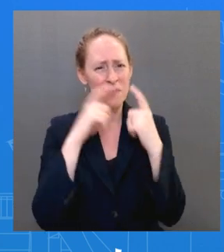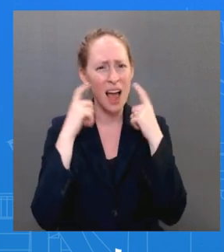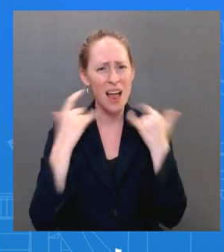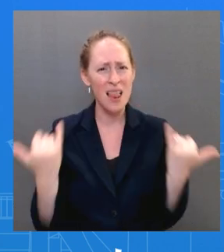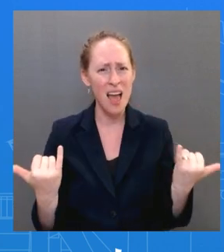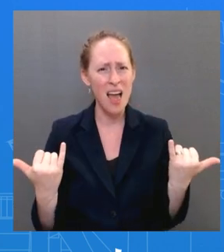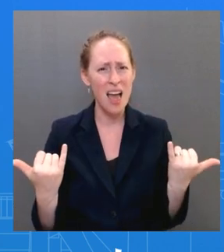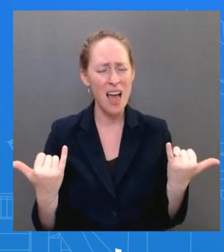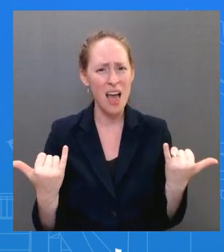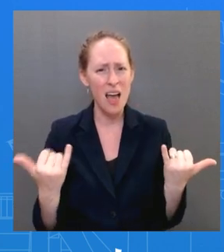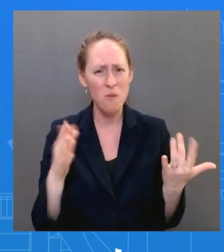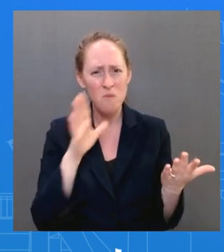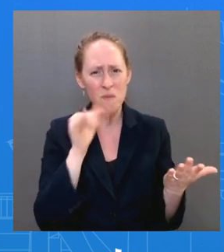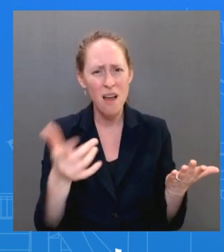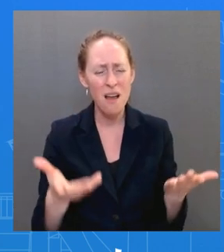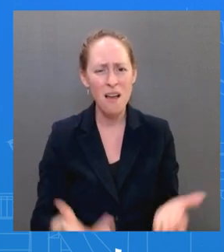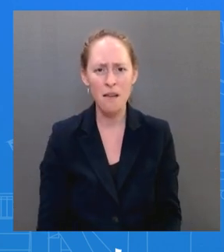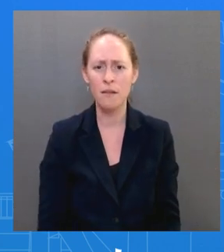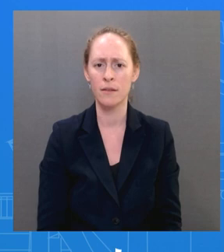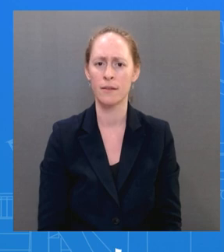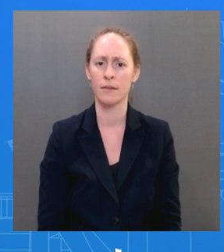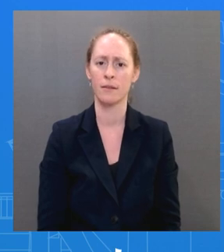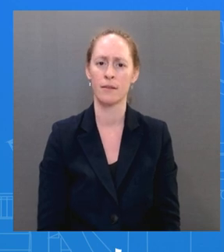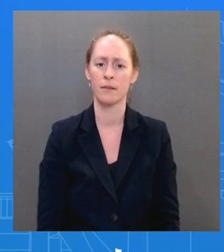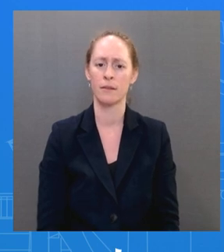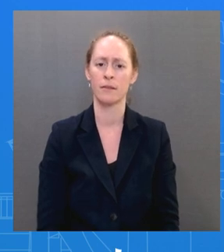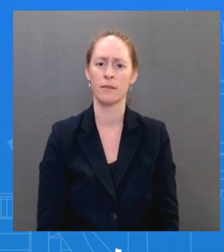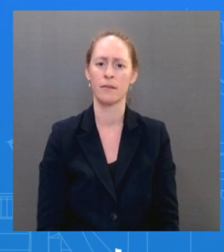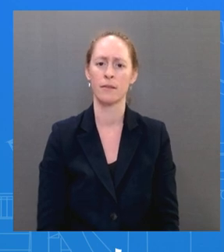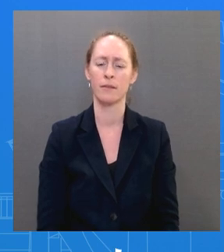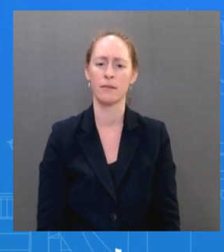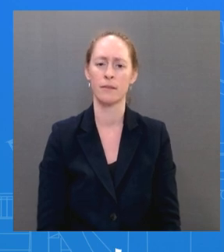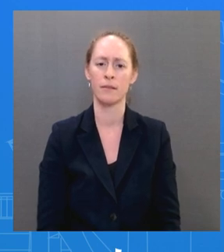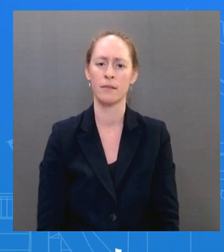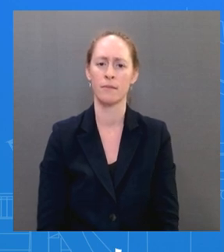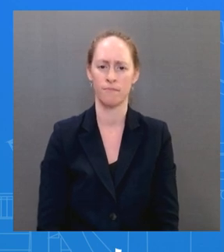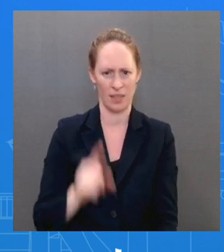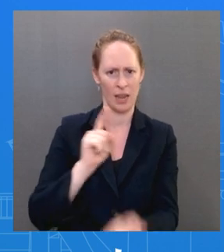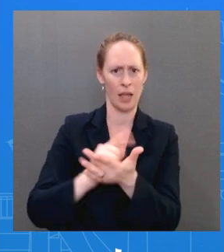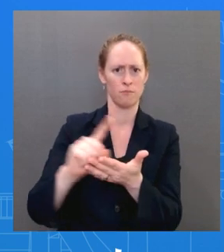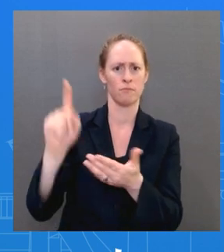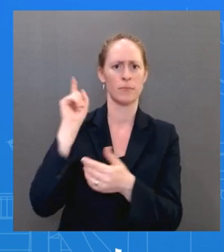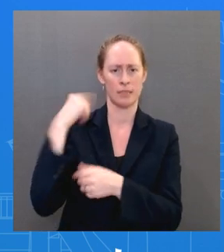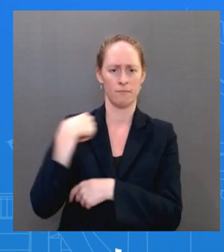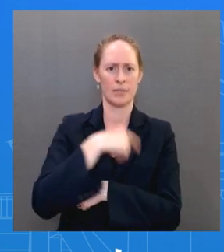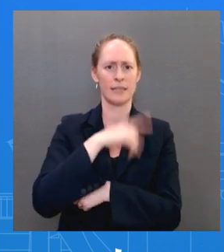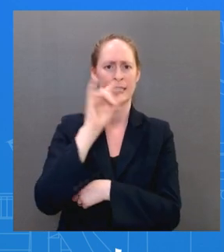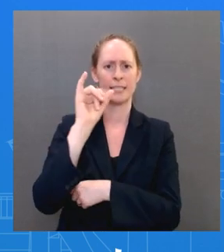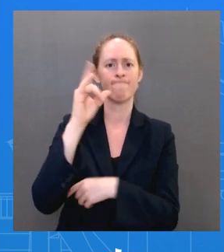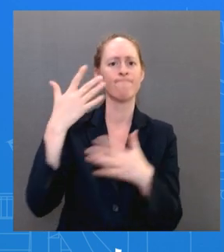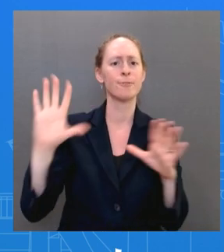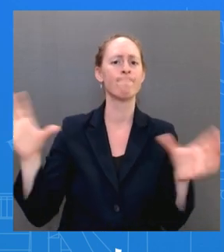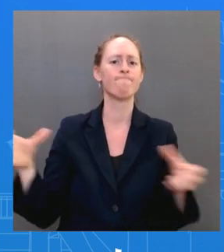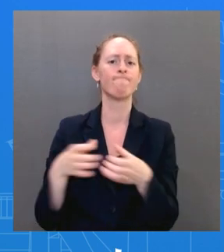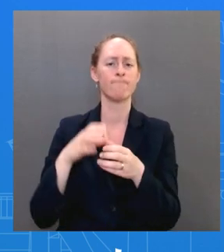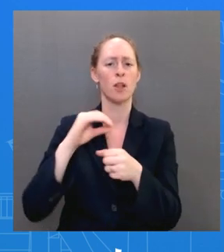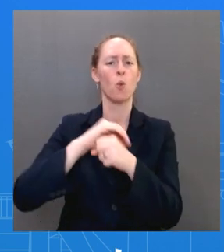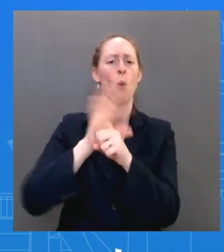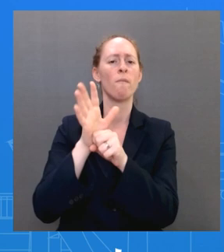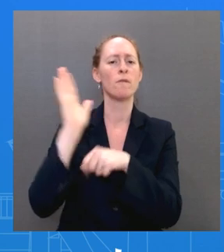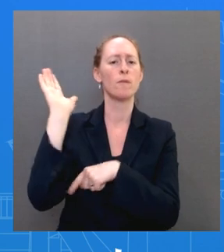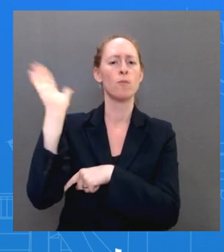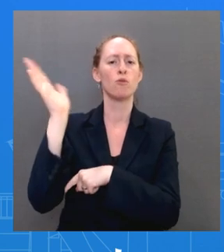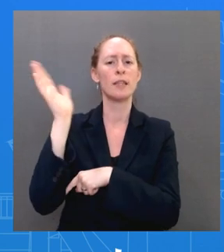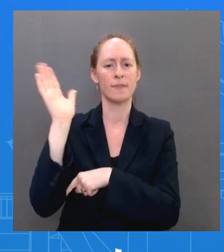ago in which we laid out our two-pronged strategy. I actually think I did it yesterday where I said two-pronged strategy, one to prevent serious illness, one to prevent